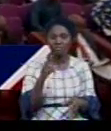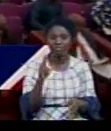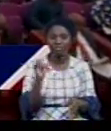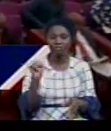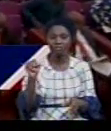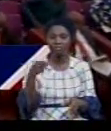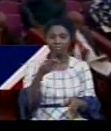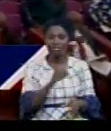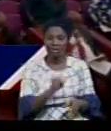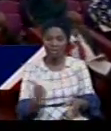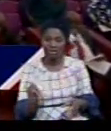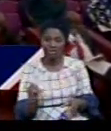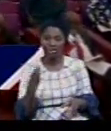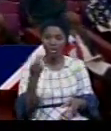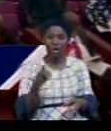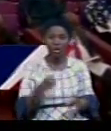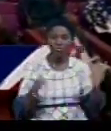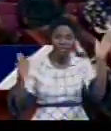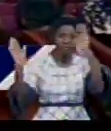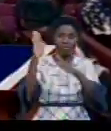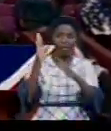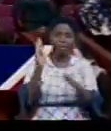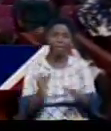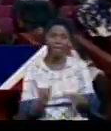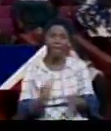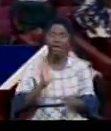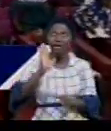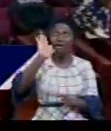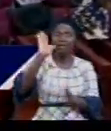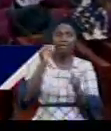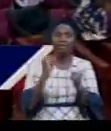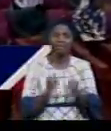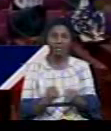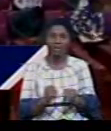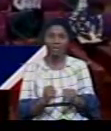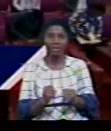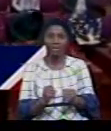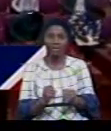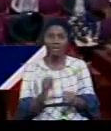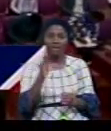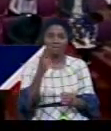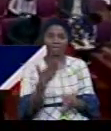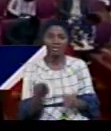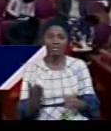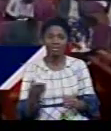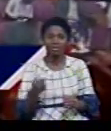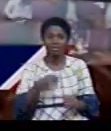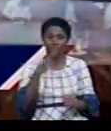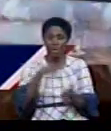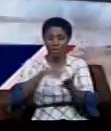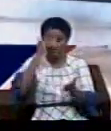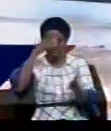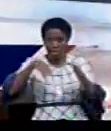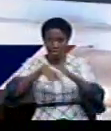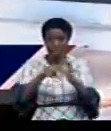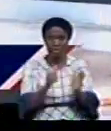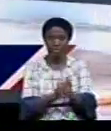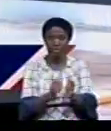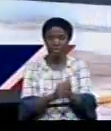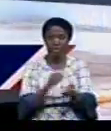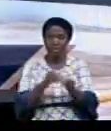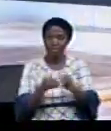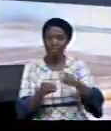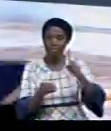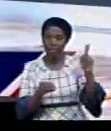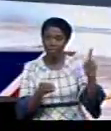storm by his power. There are three things we're looking at. Number one, the